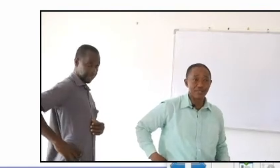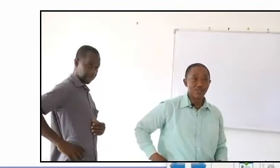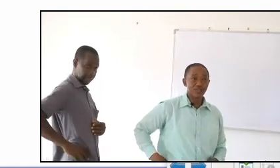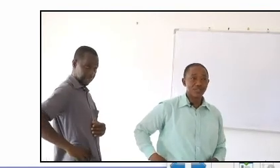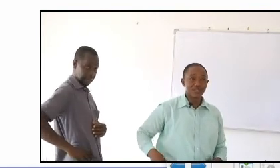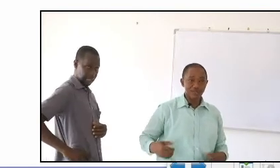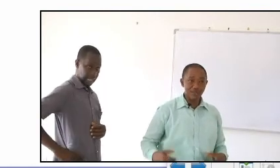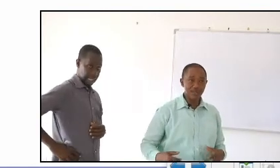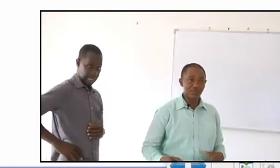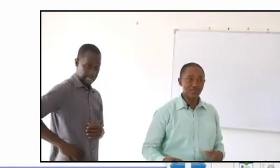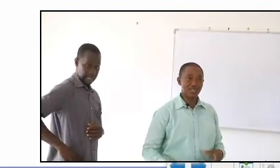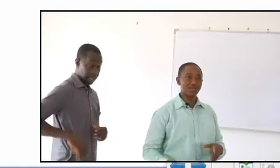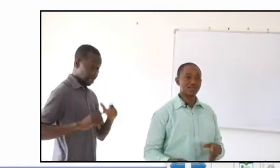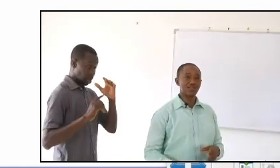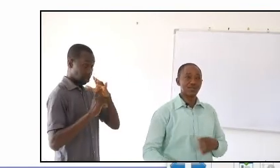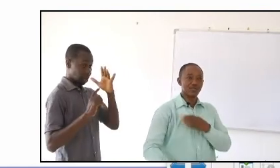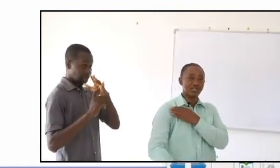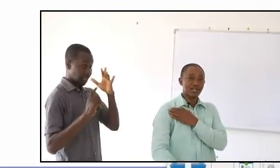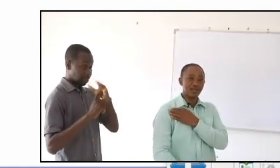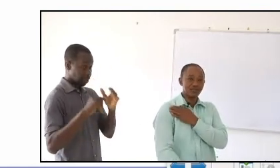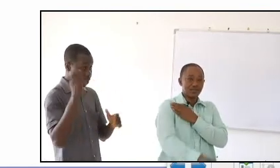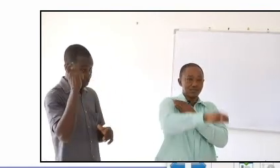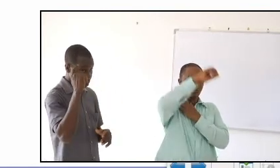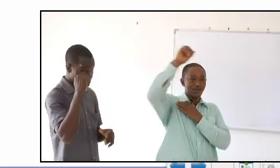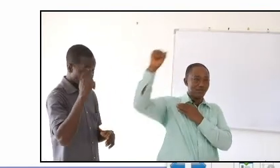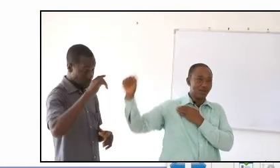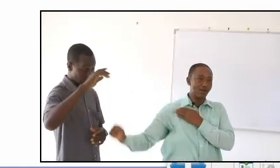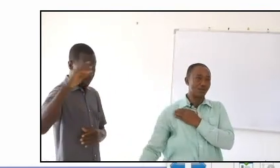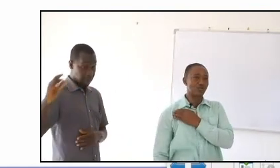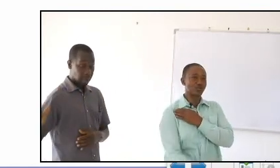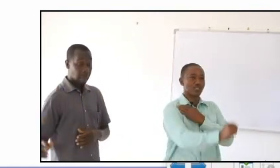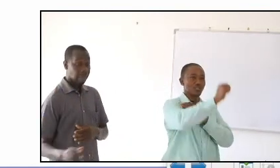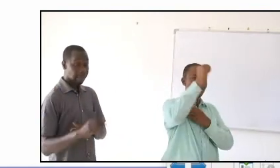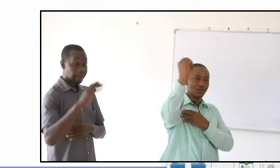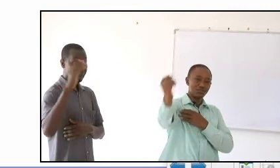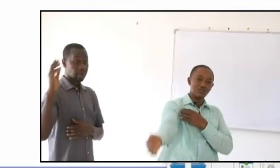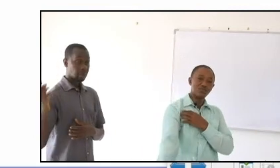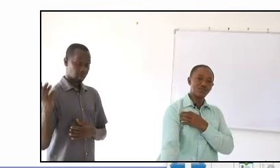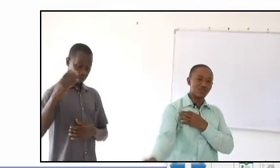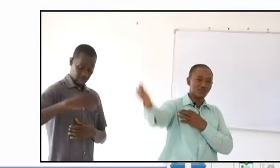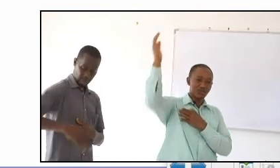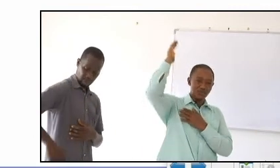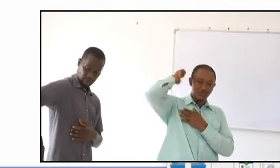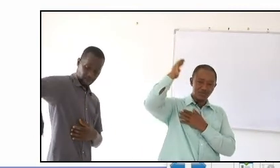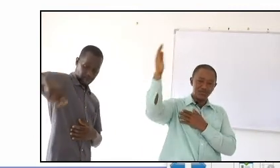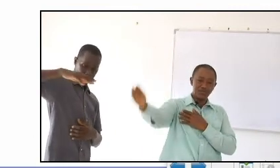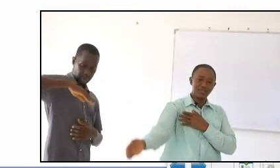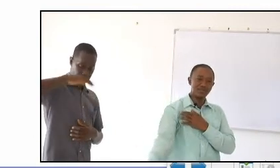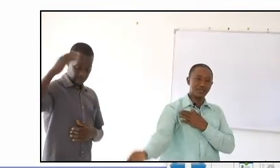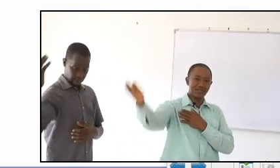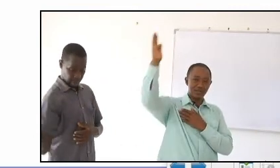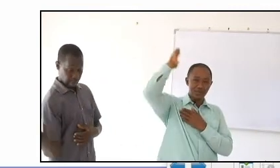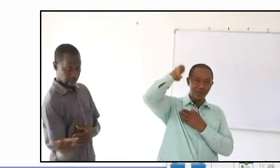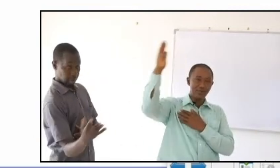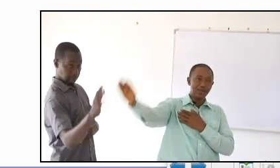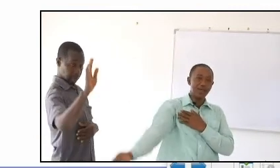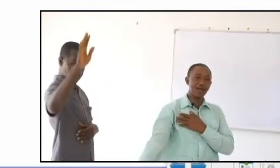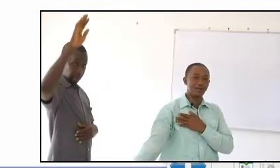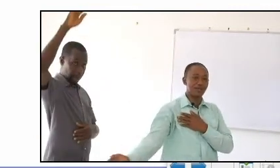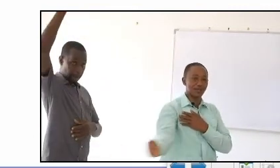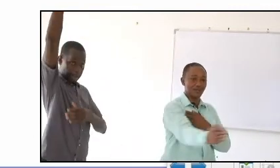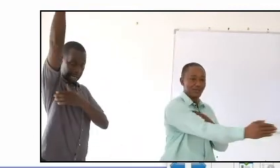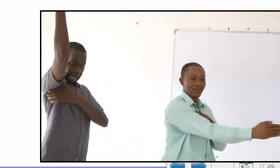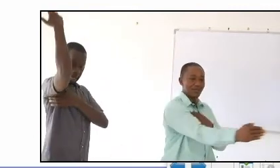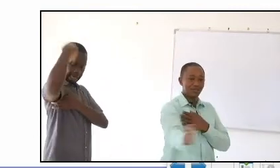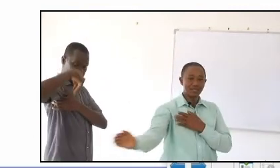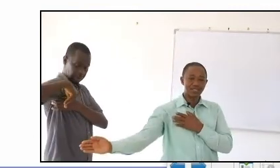girdle. It's a very important joint because it allows you a lot of rotation, a lot of movement. You do a lot of movement, you can go up and down,